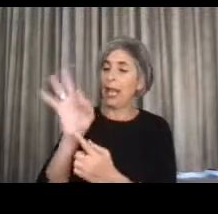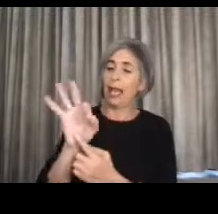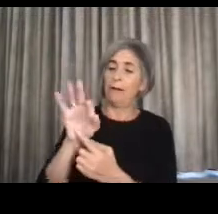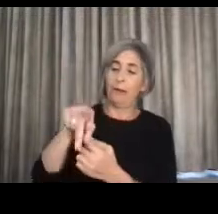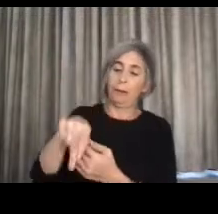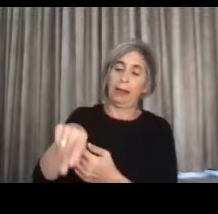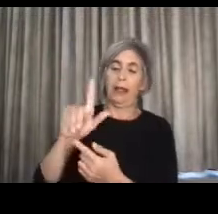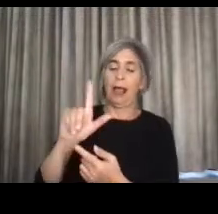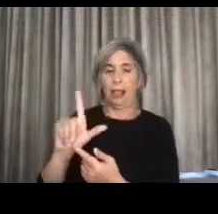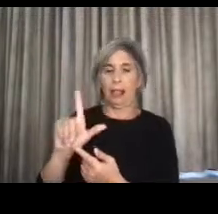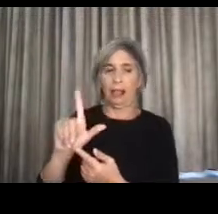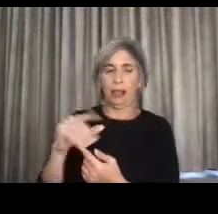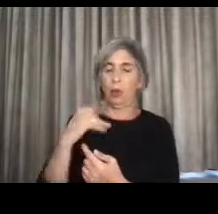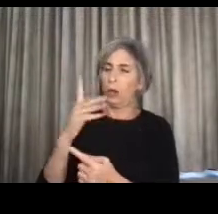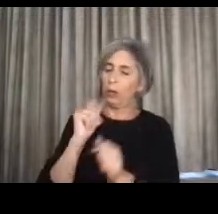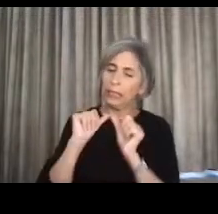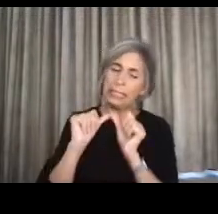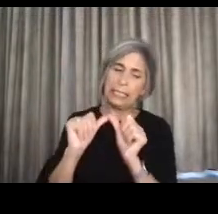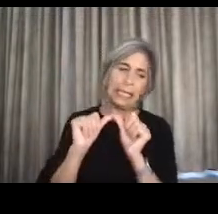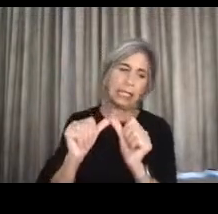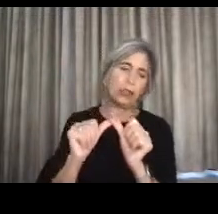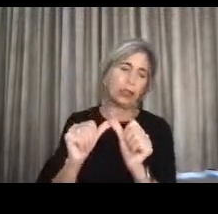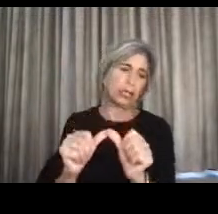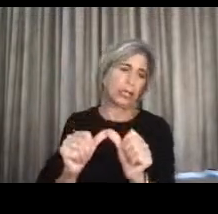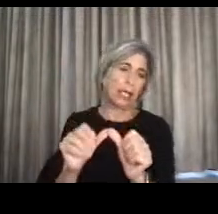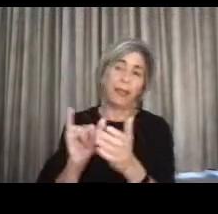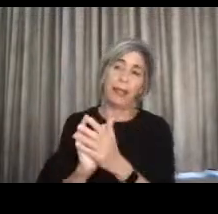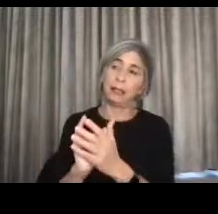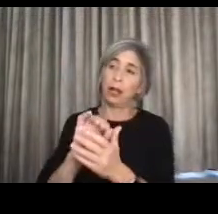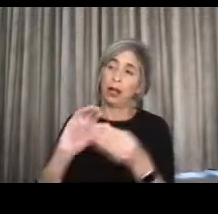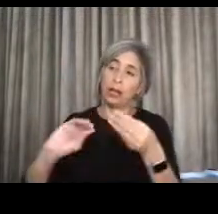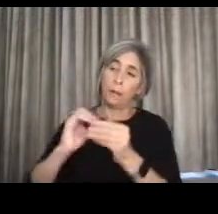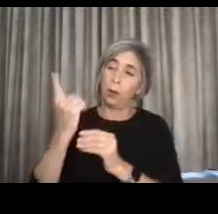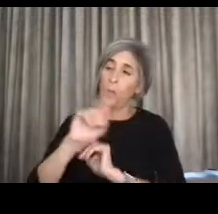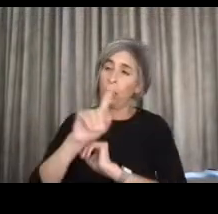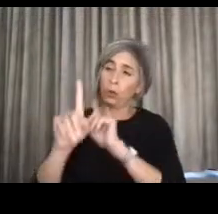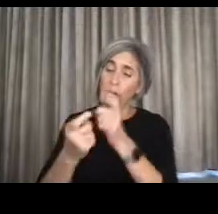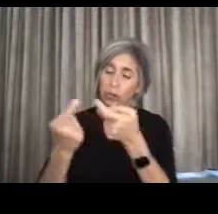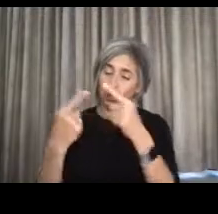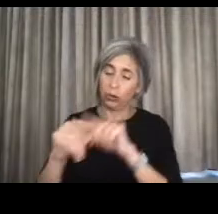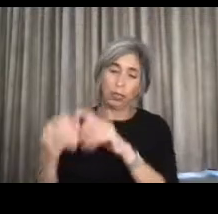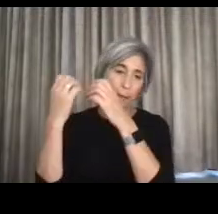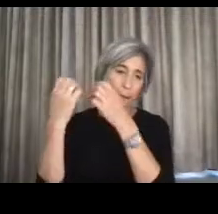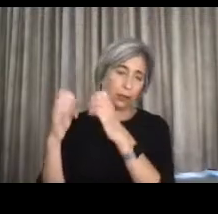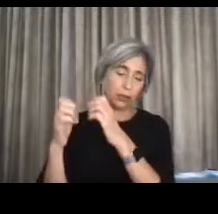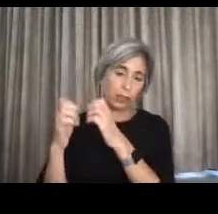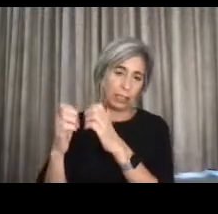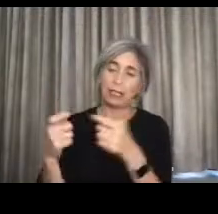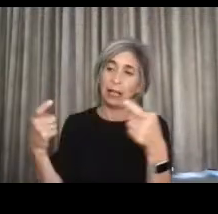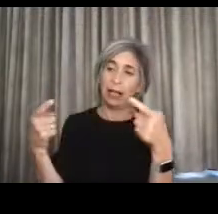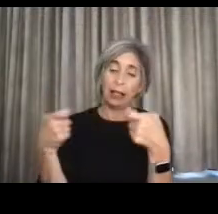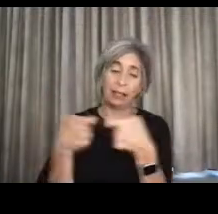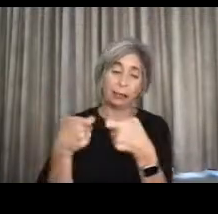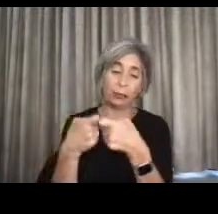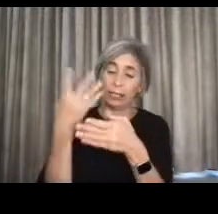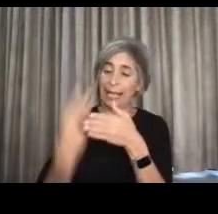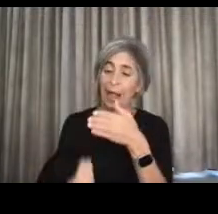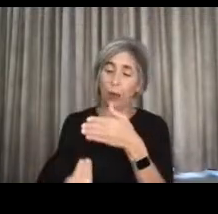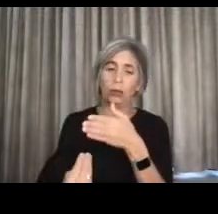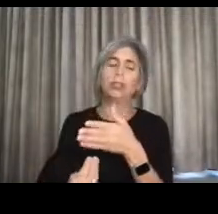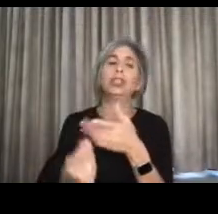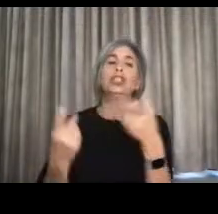will continually, actually, that is our #1 question during an emergency in EOC if electric is out. So we